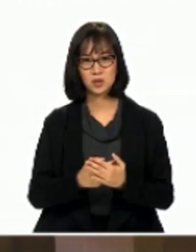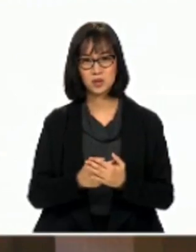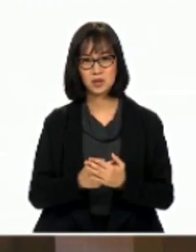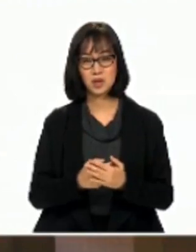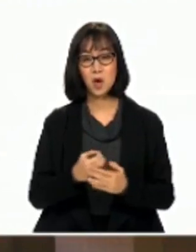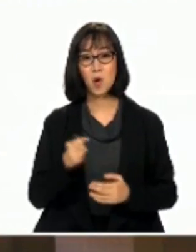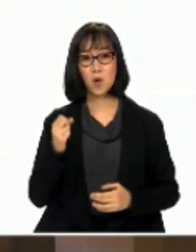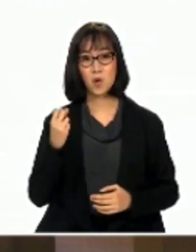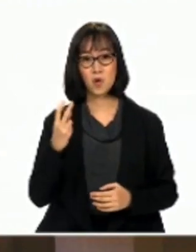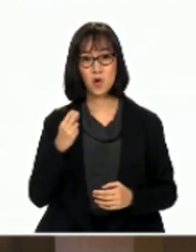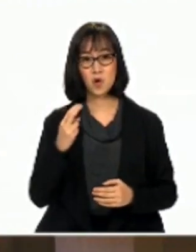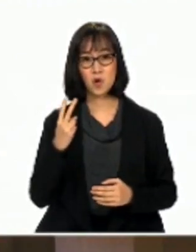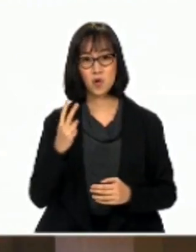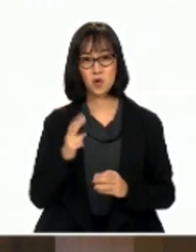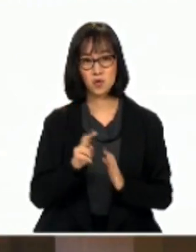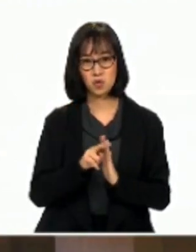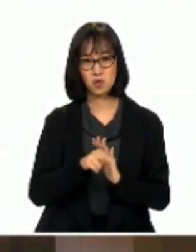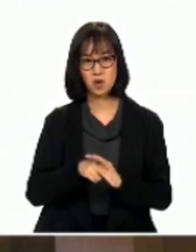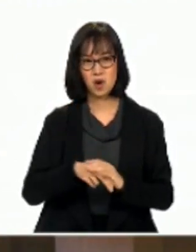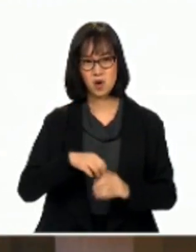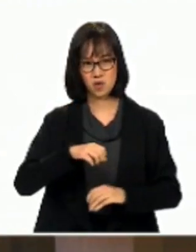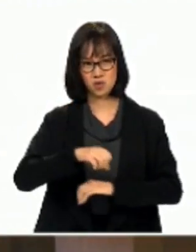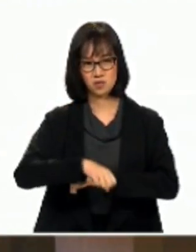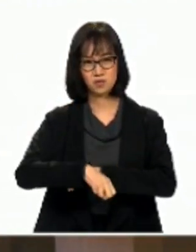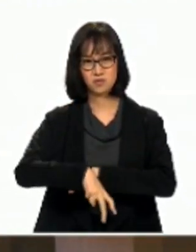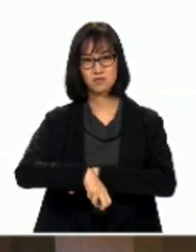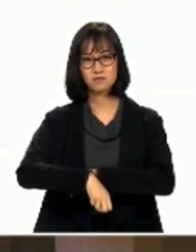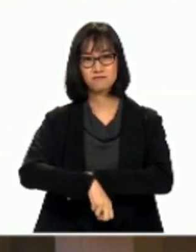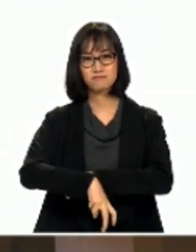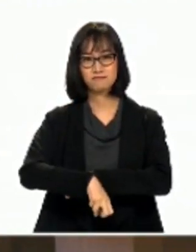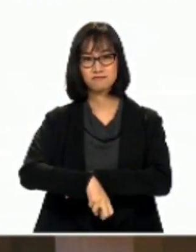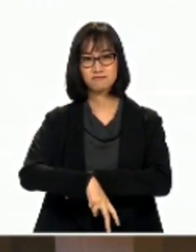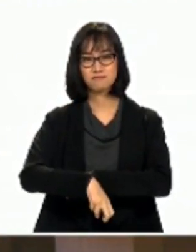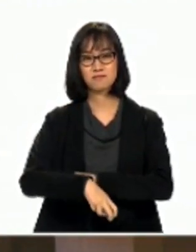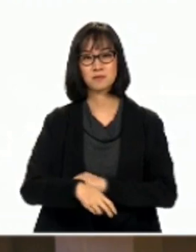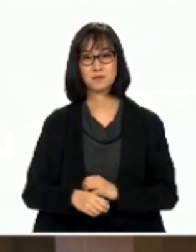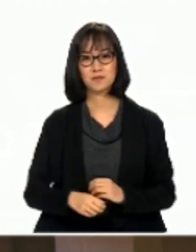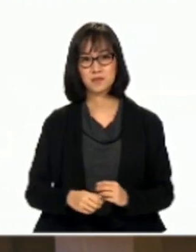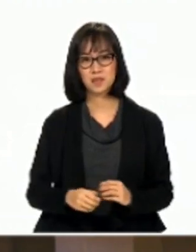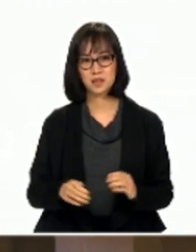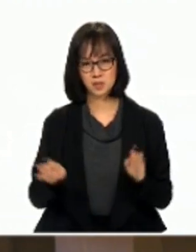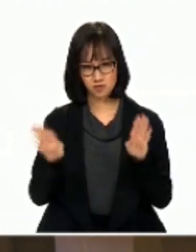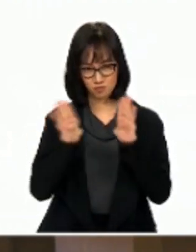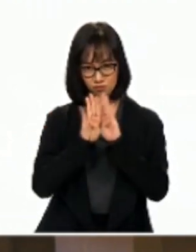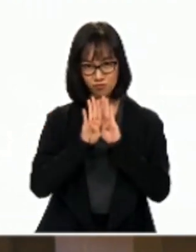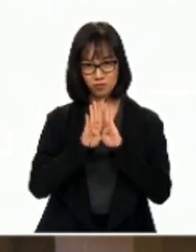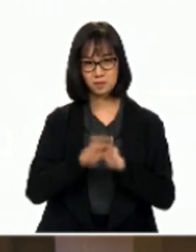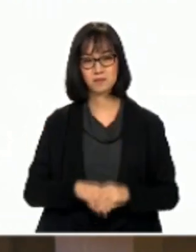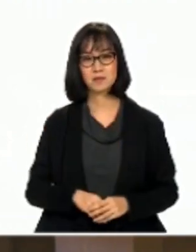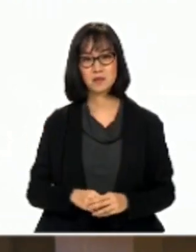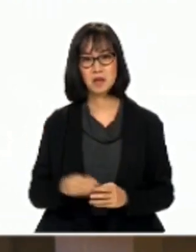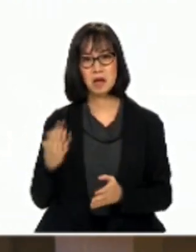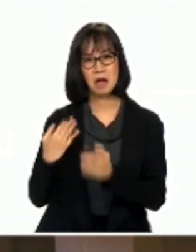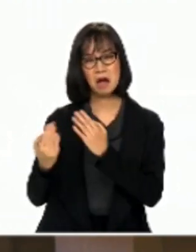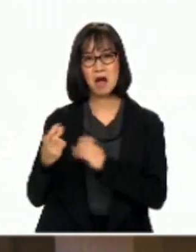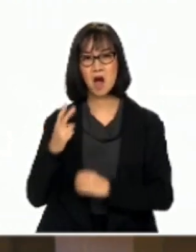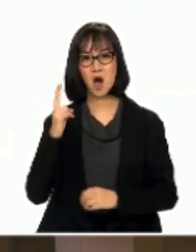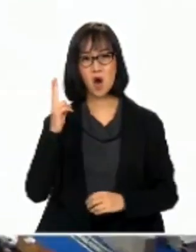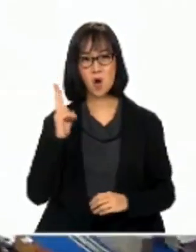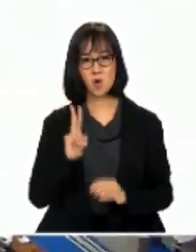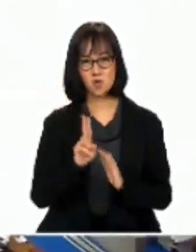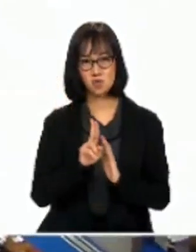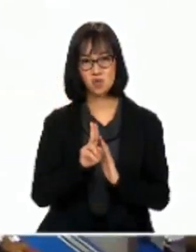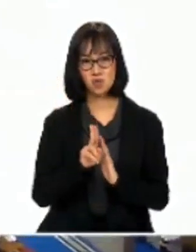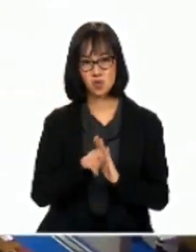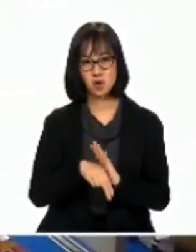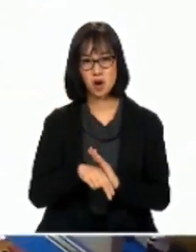closes. I'm not trying to pull a chair here. Mine was that 2 o'clock noon sa Davao. It was 2, then I reduced it